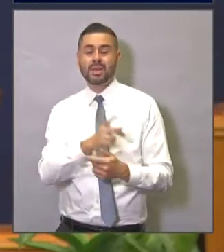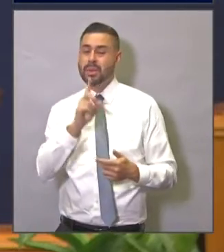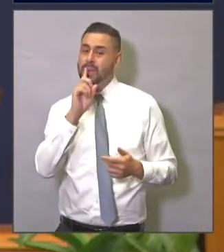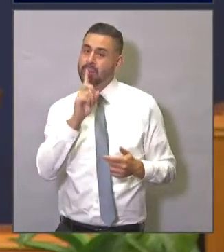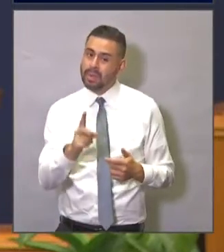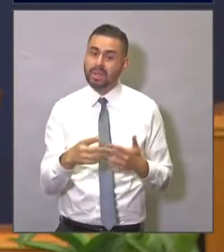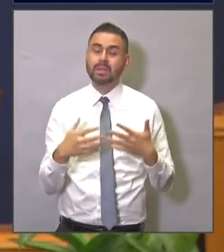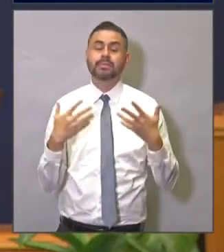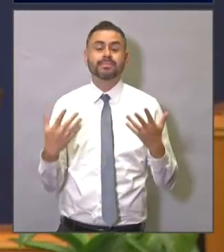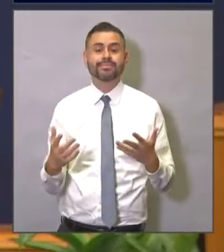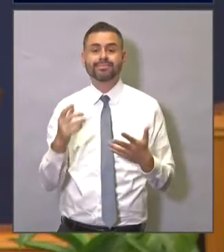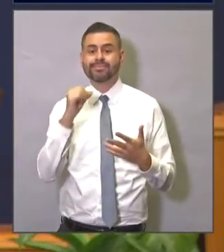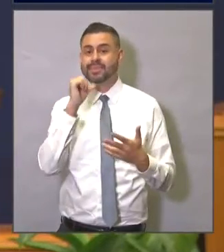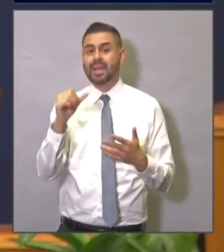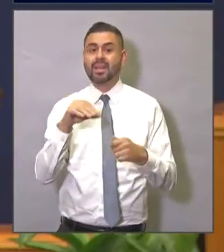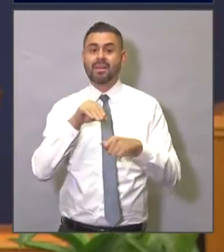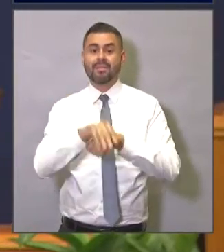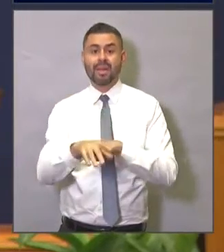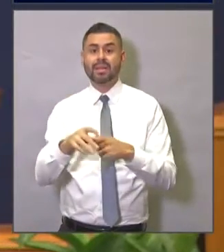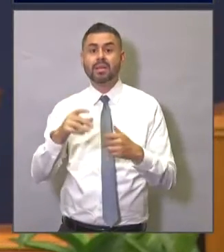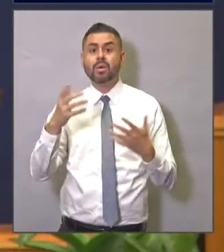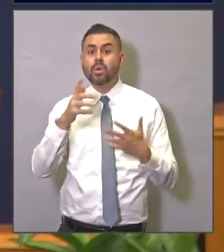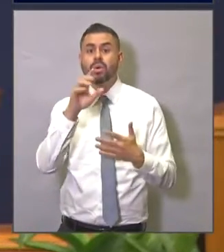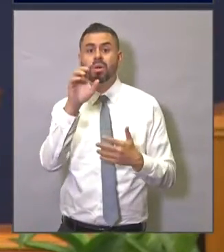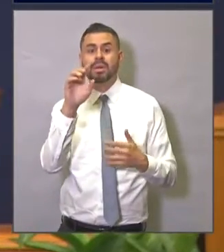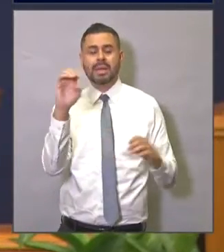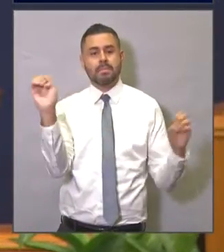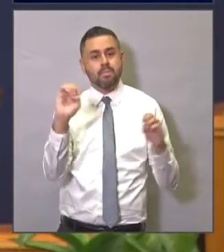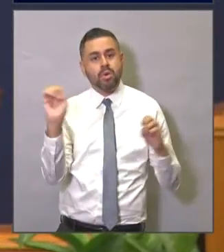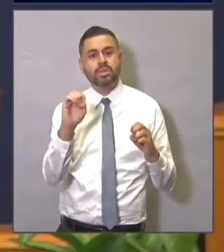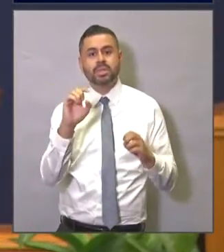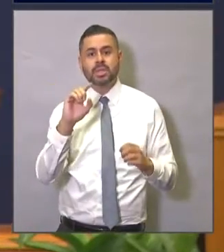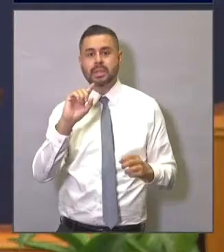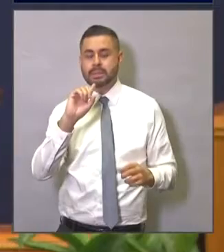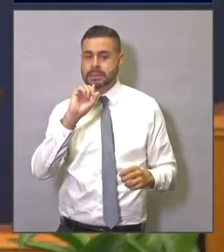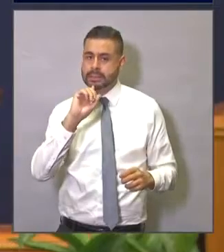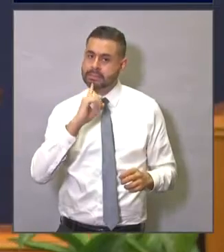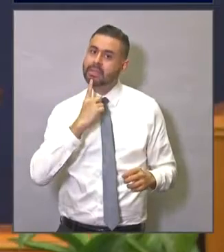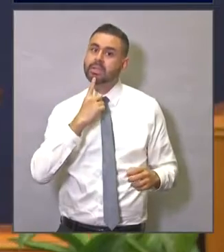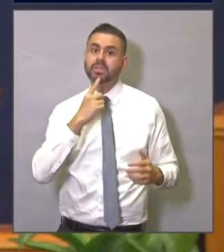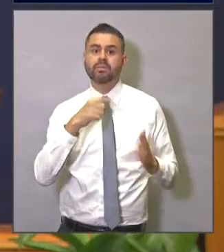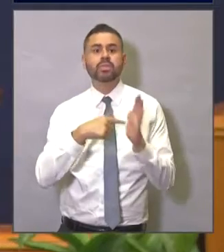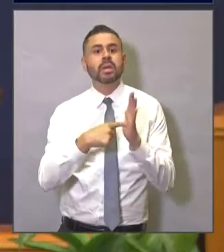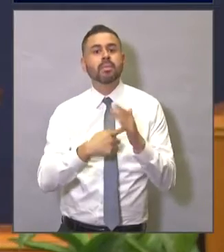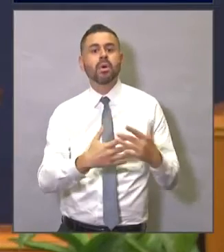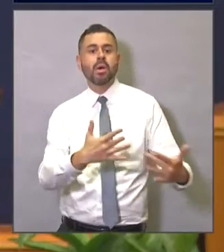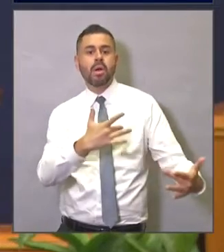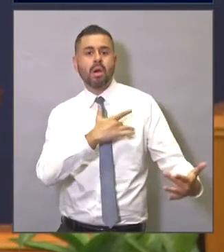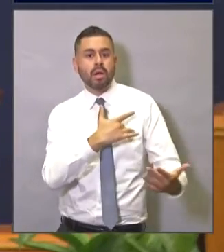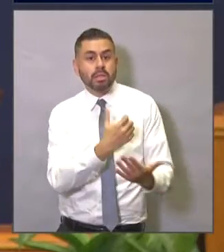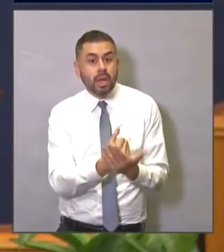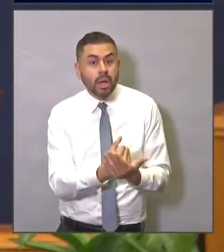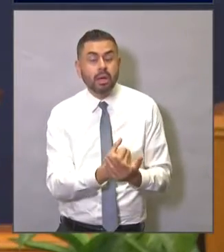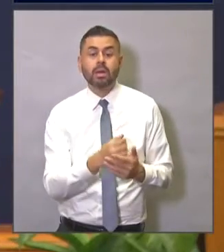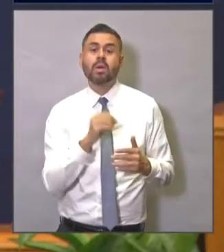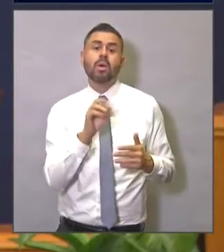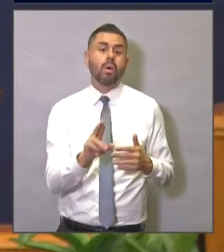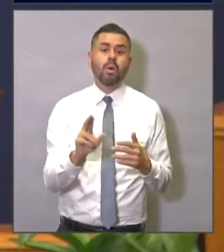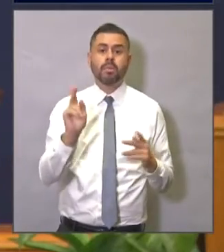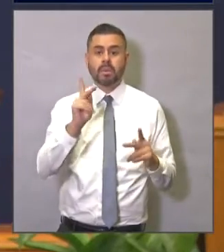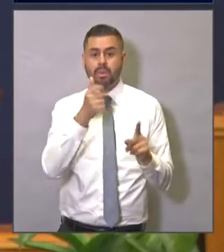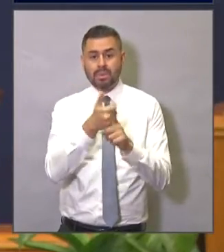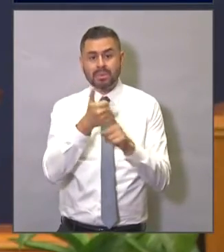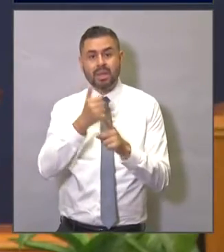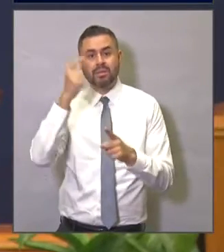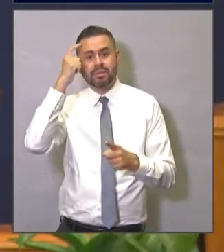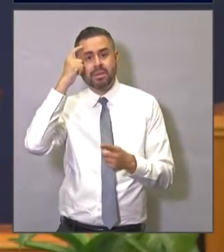impact on the transport of trauma patients, of patients who are experiencing heart attacks, or of patients experiencing strokes